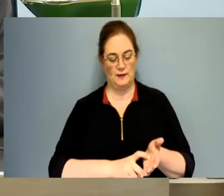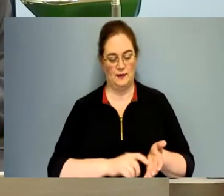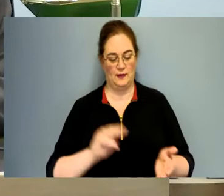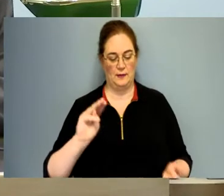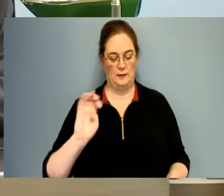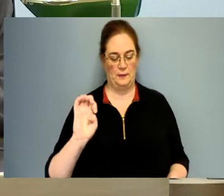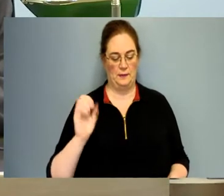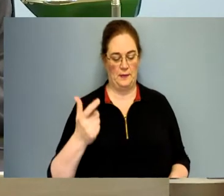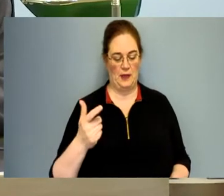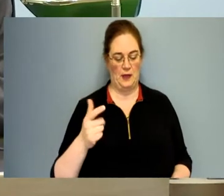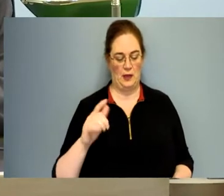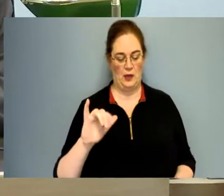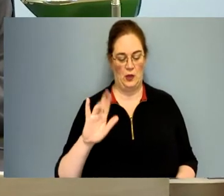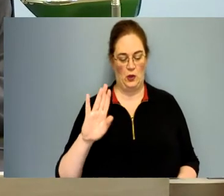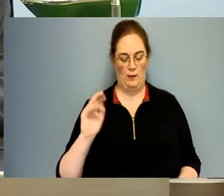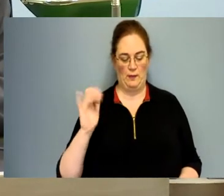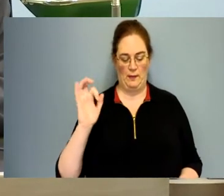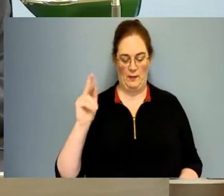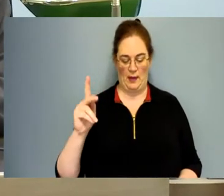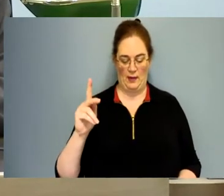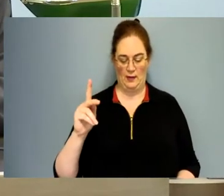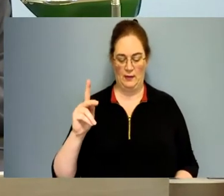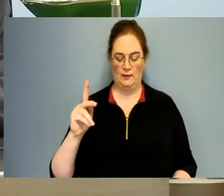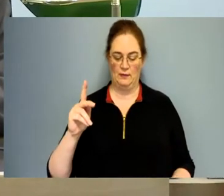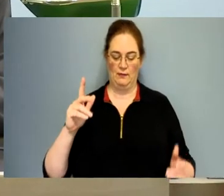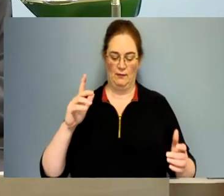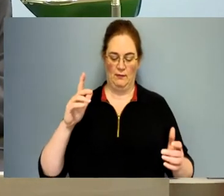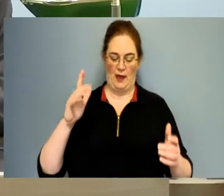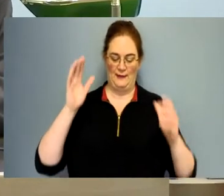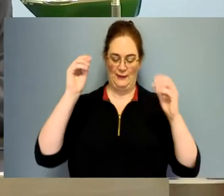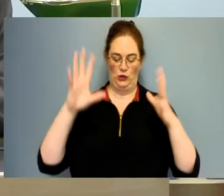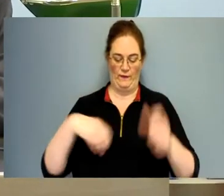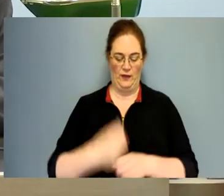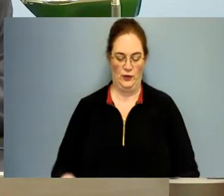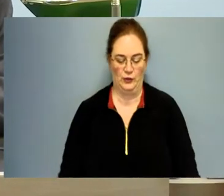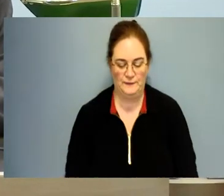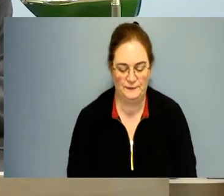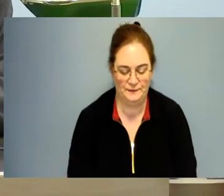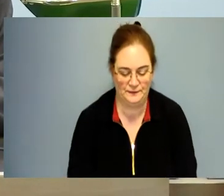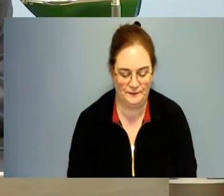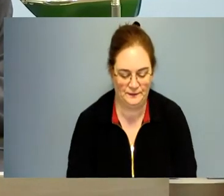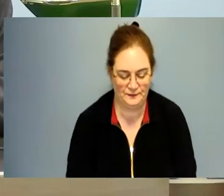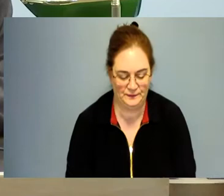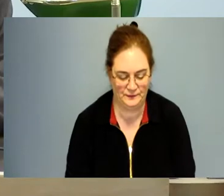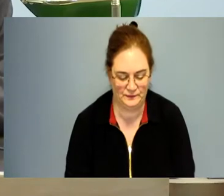Eubank of Hilltown as a Teacher of the Year. And I'm going to read the citation.